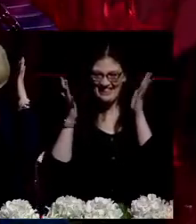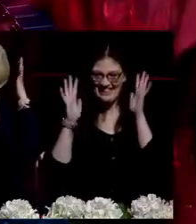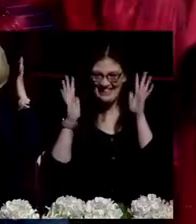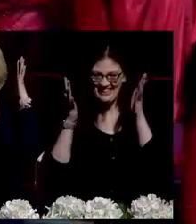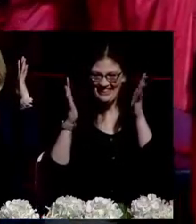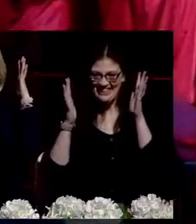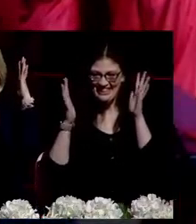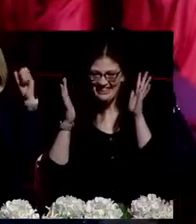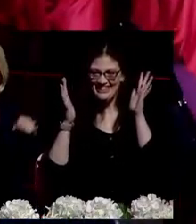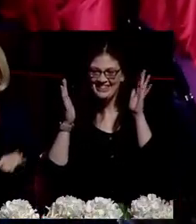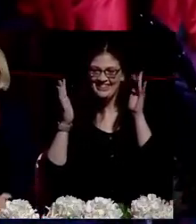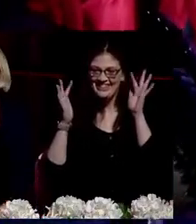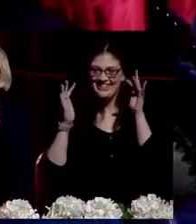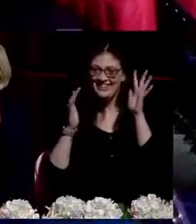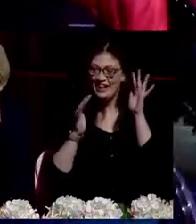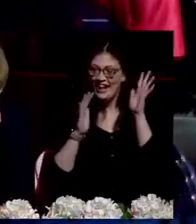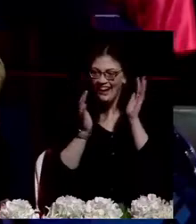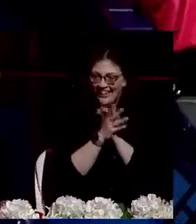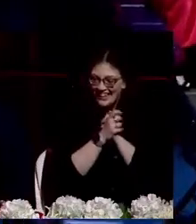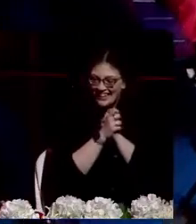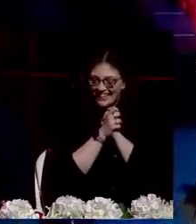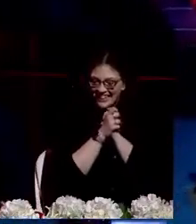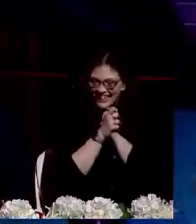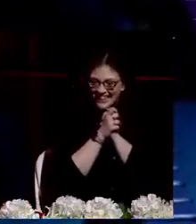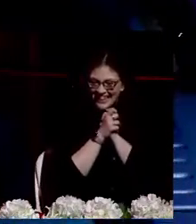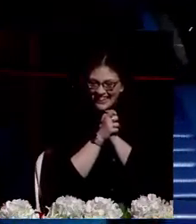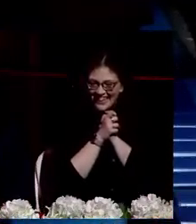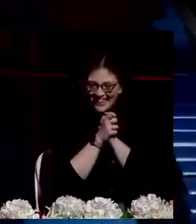Let's sing our fight song one last time.